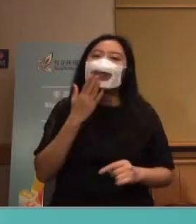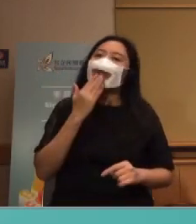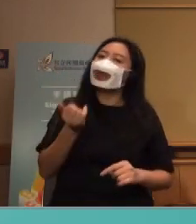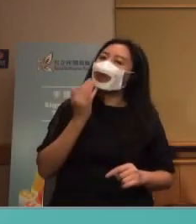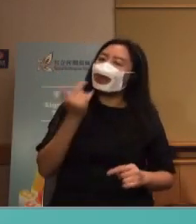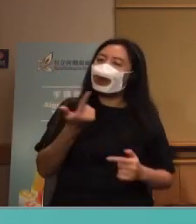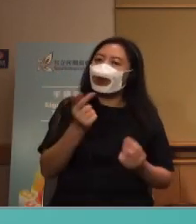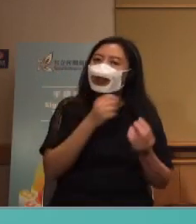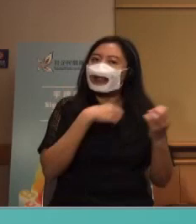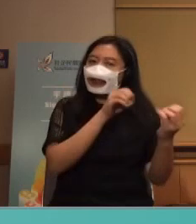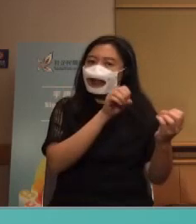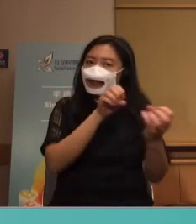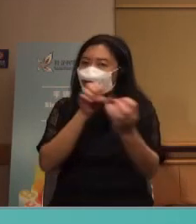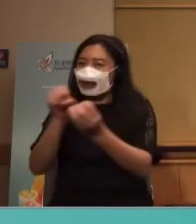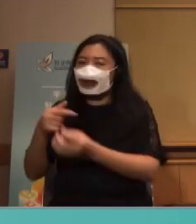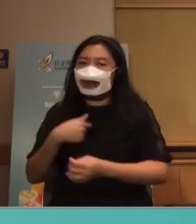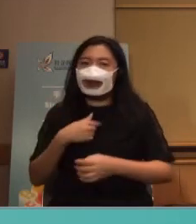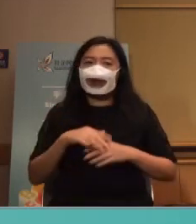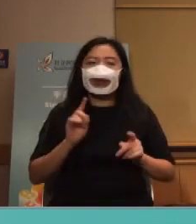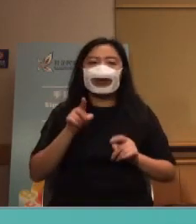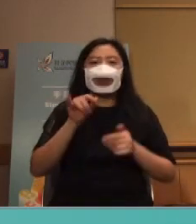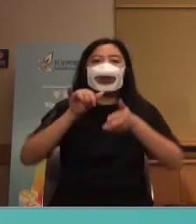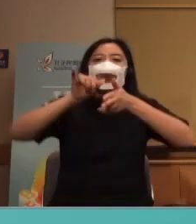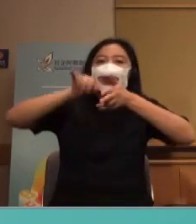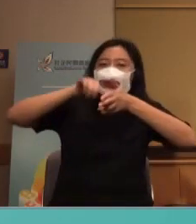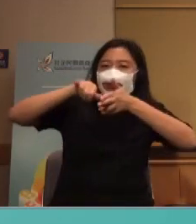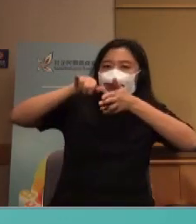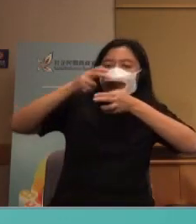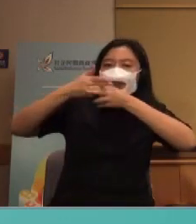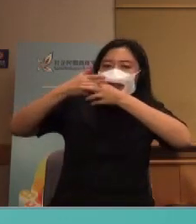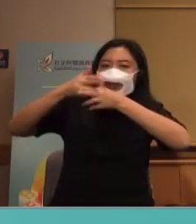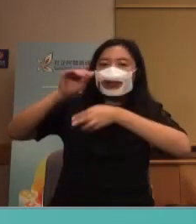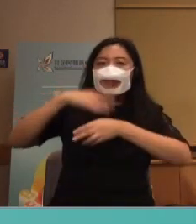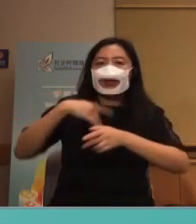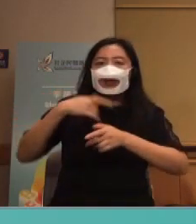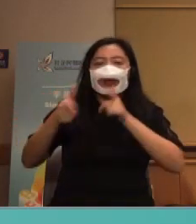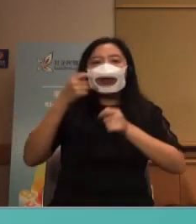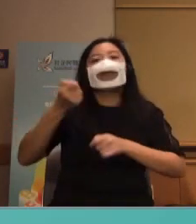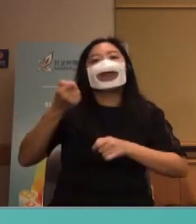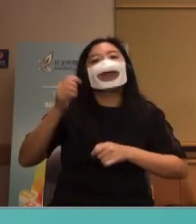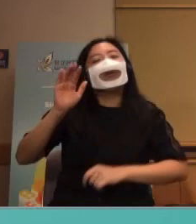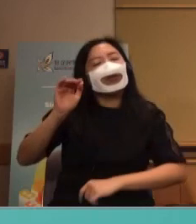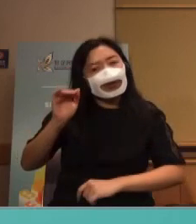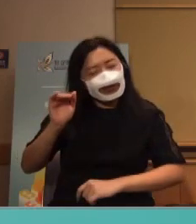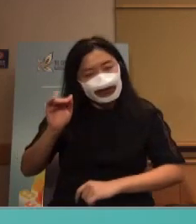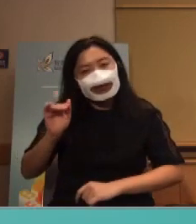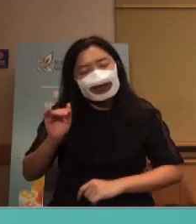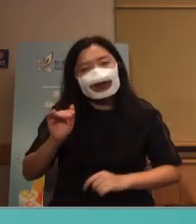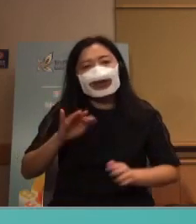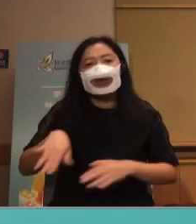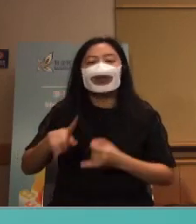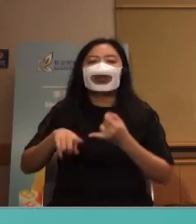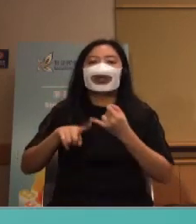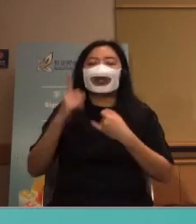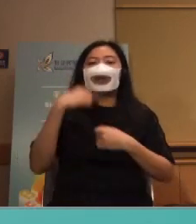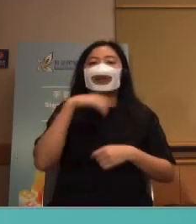of YouTube videos, right, to learn quickly and accelerate your growth. Okay, and I have a final question, and this is